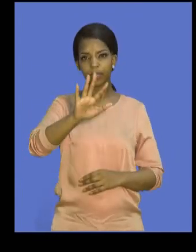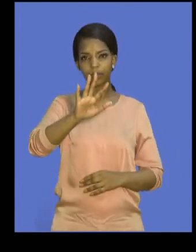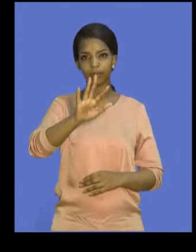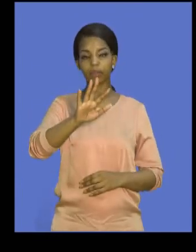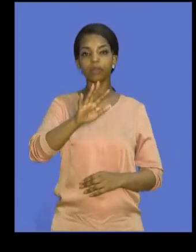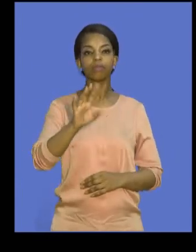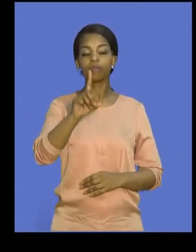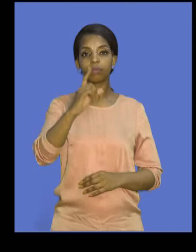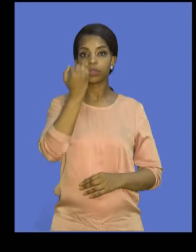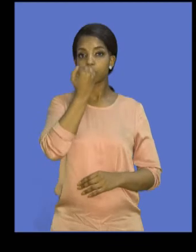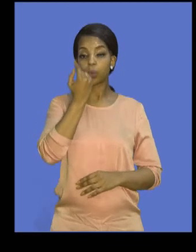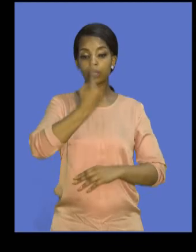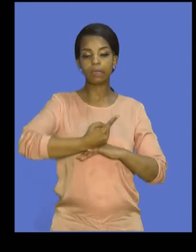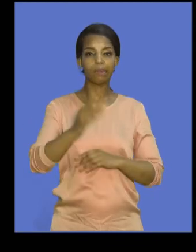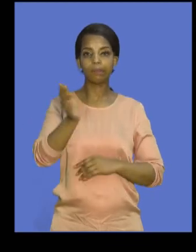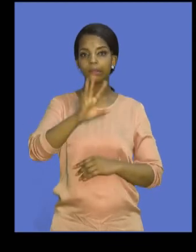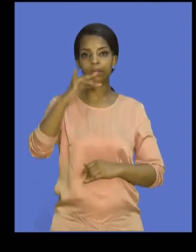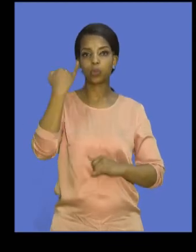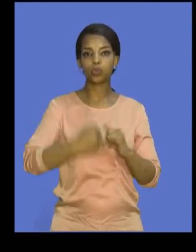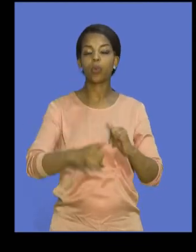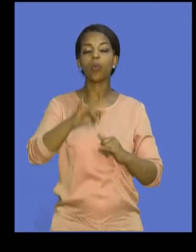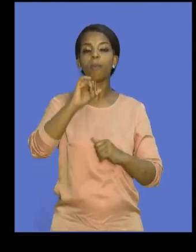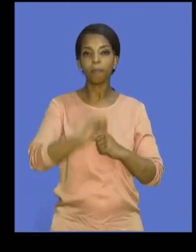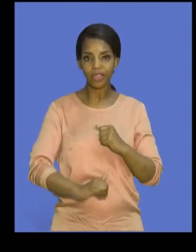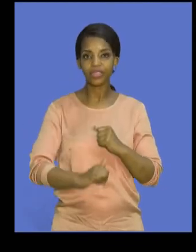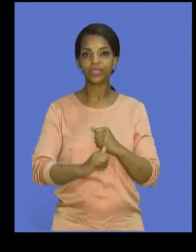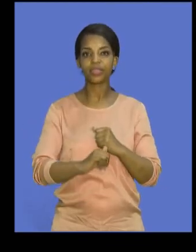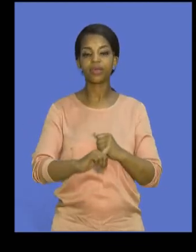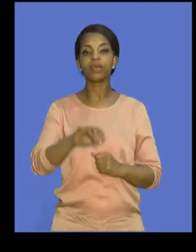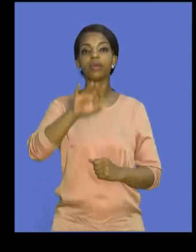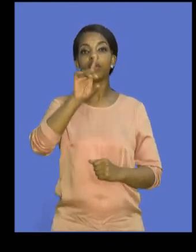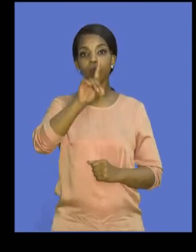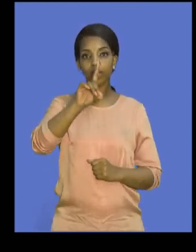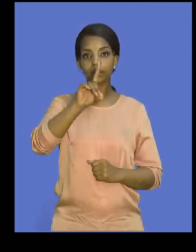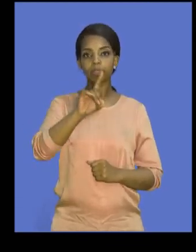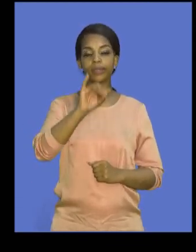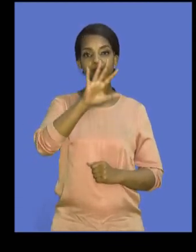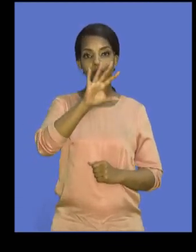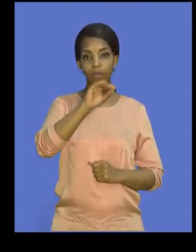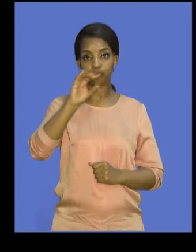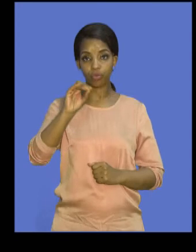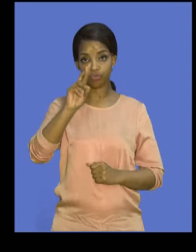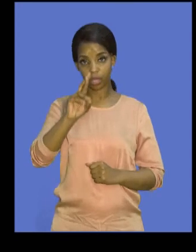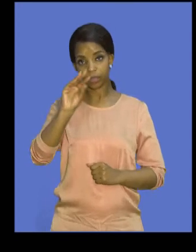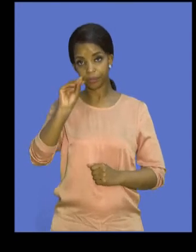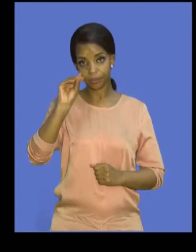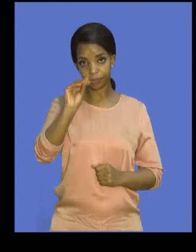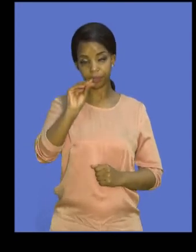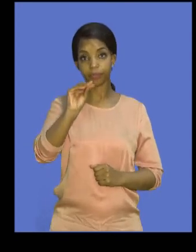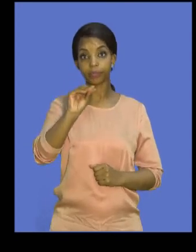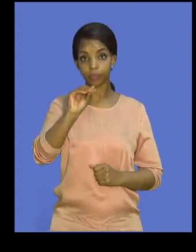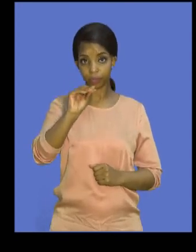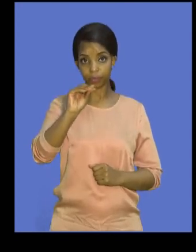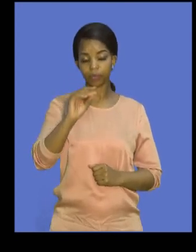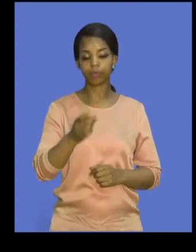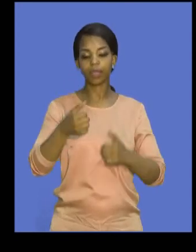on month 5. And then the 500, they had it on month 1. So this will then be equals to